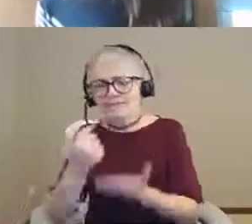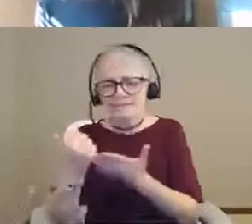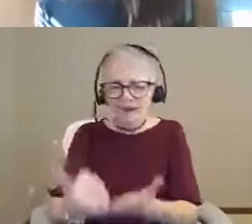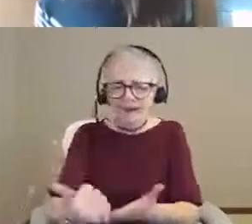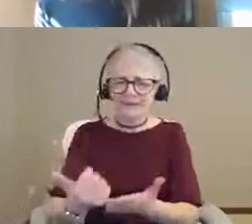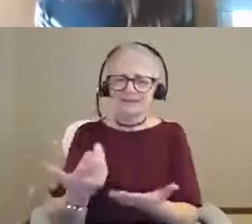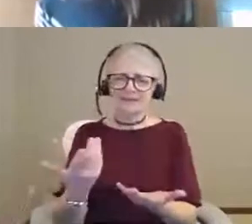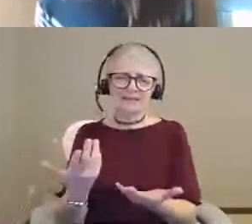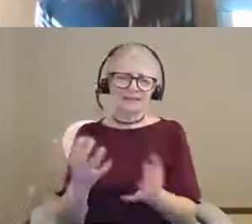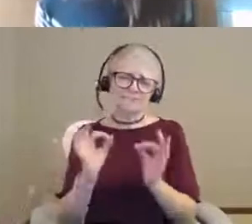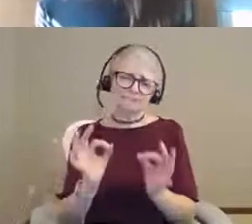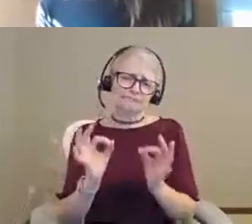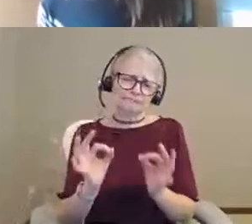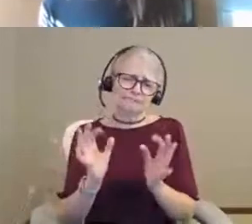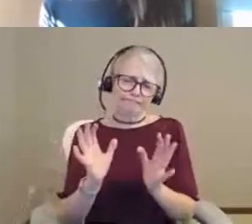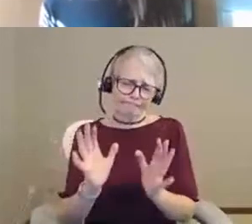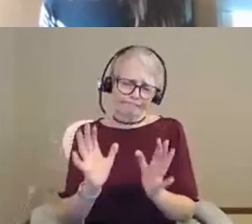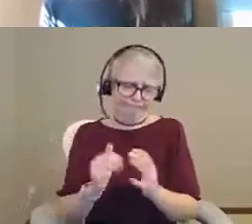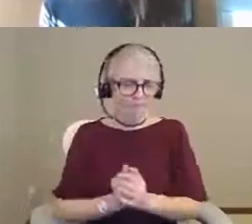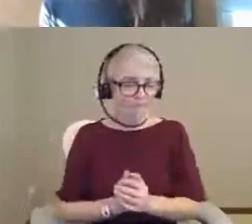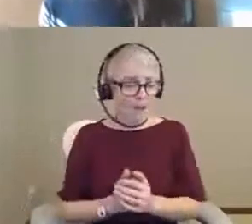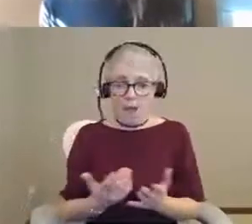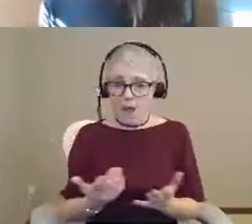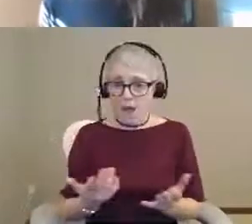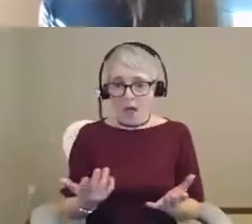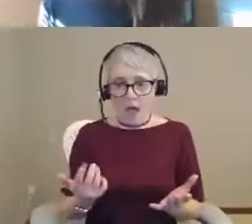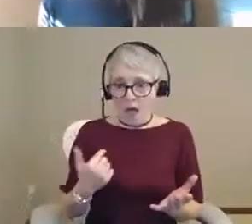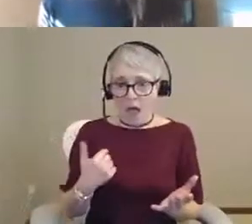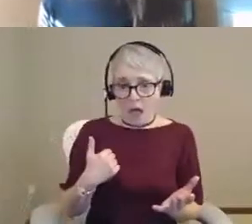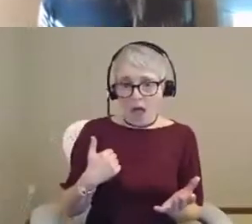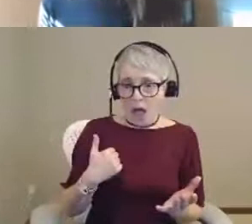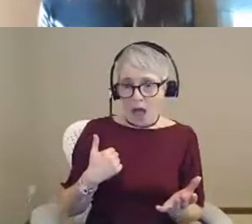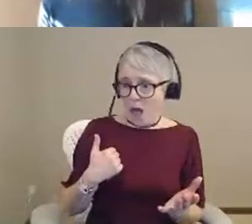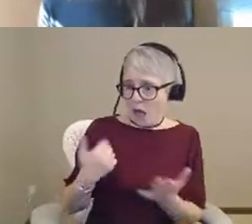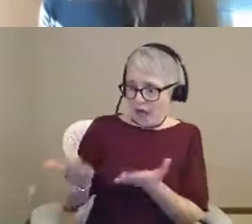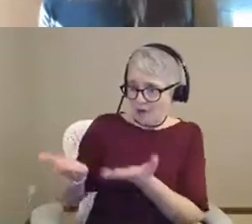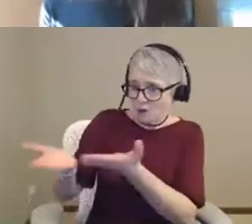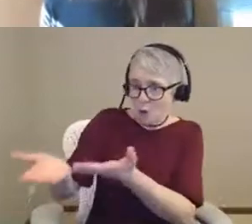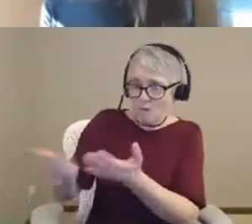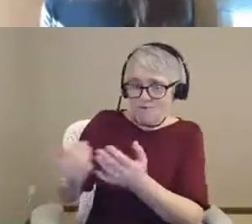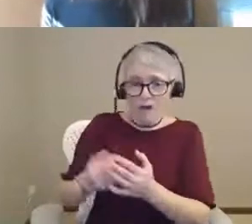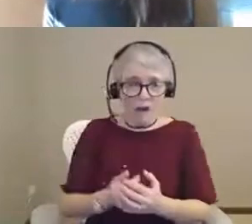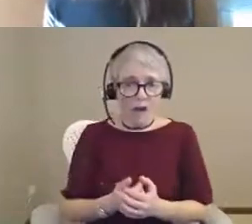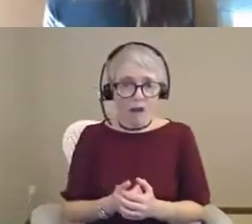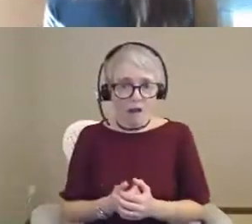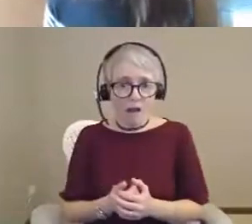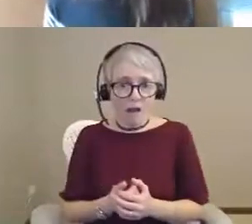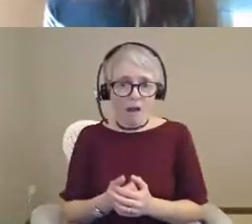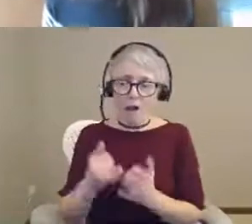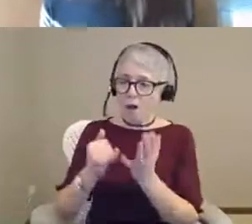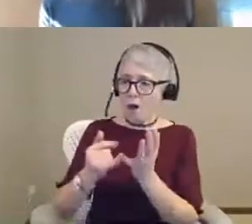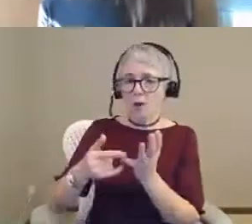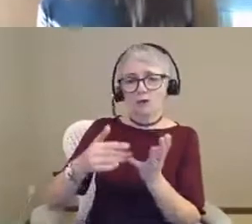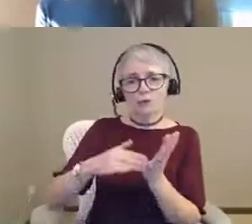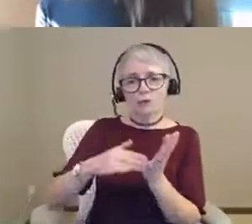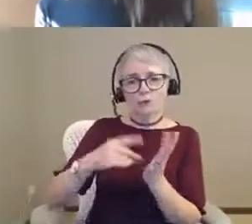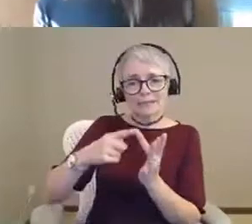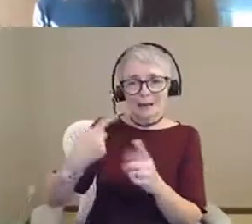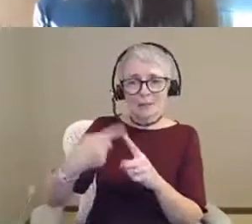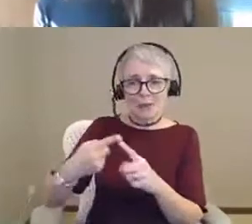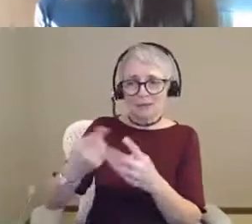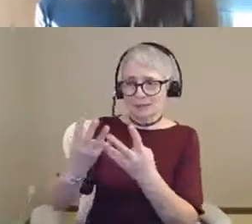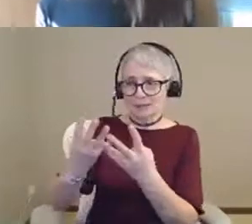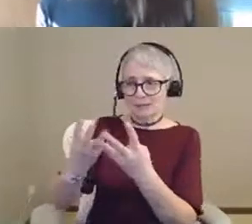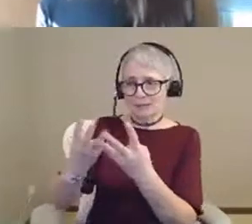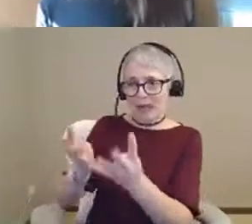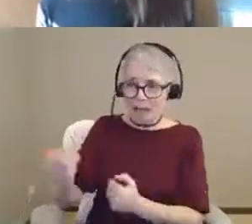so I'm going to hand over to Susie and this fantastic panel to get